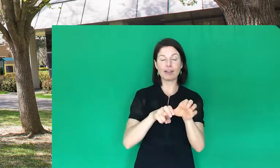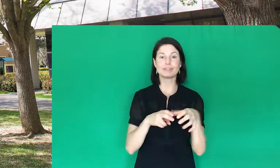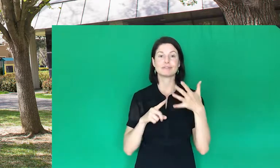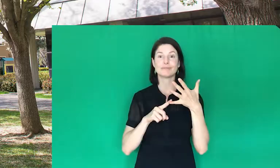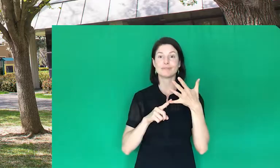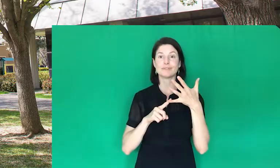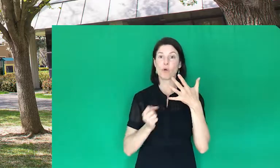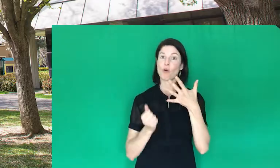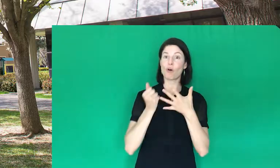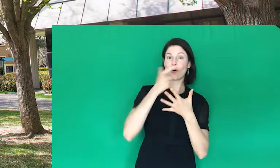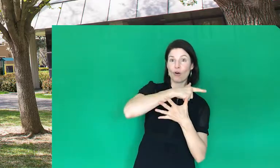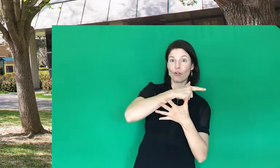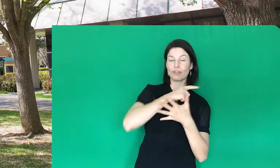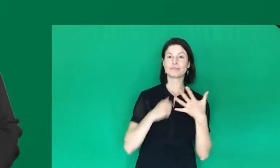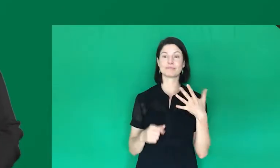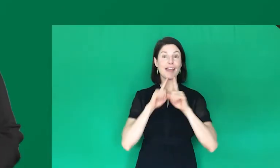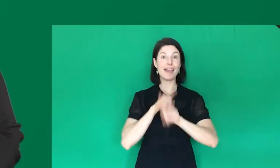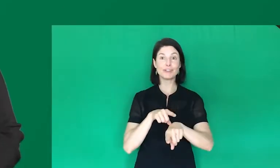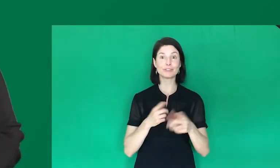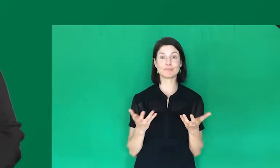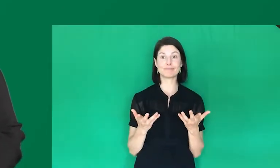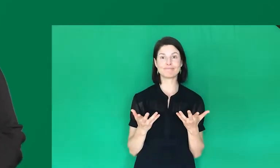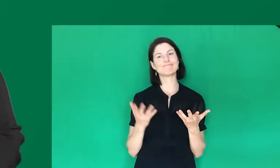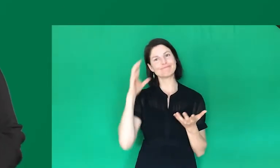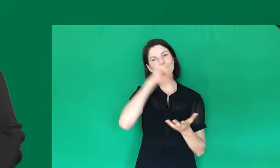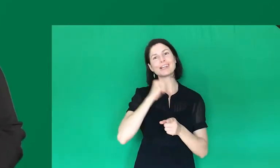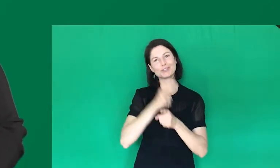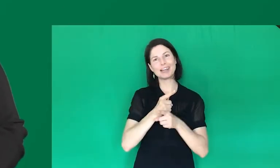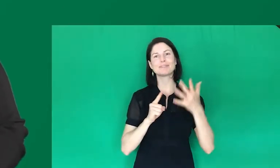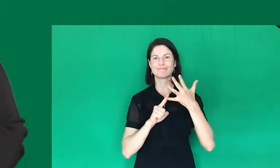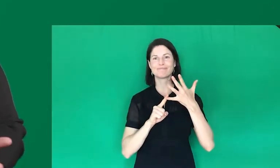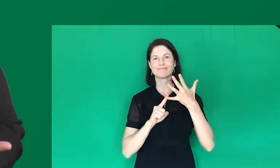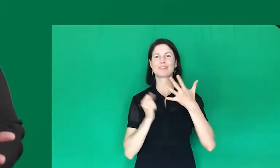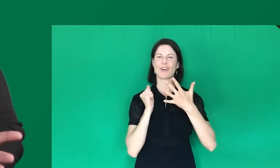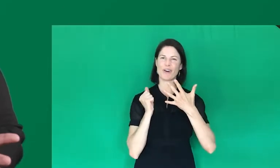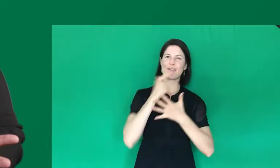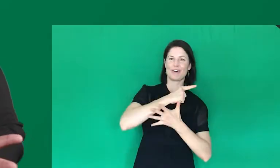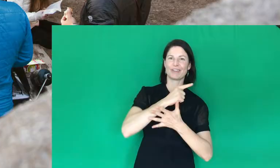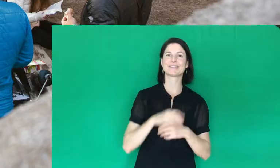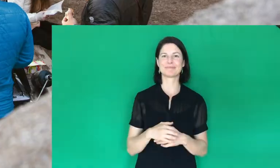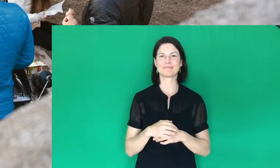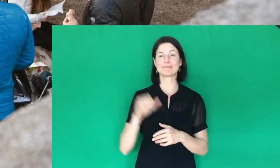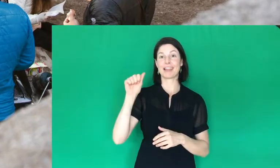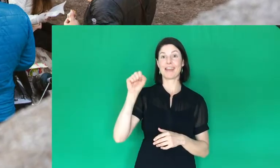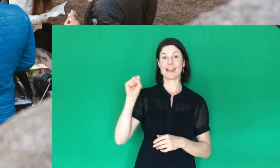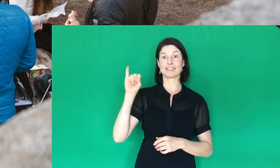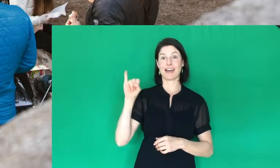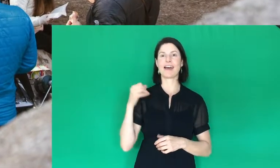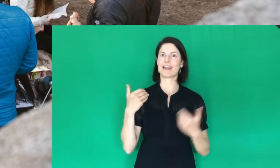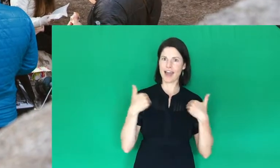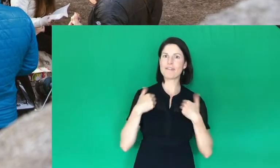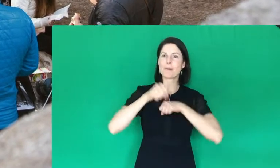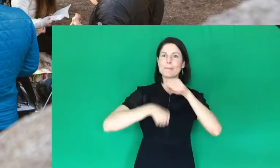Or E, all of the above? The answer is, you guessed it, it's E, all of the above. ASI also has a